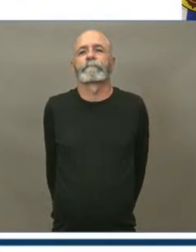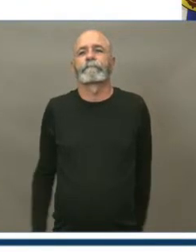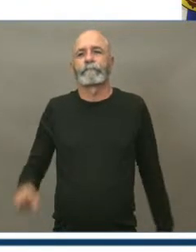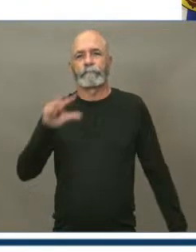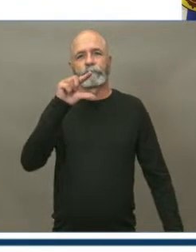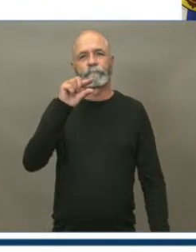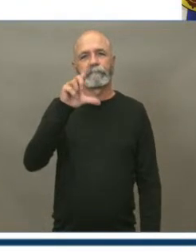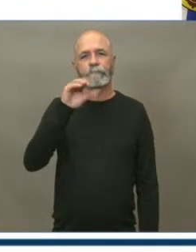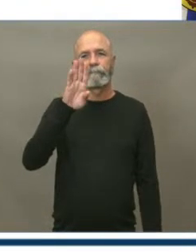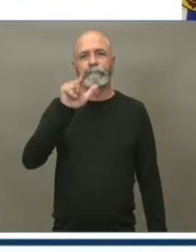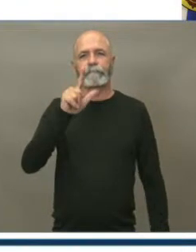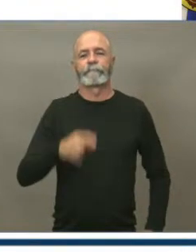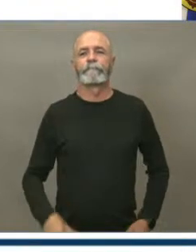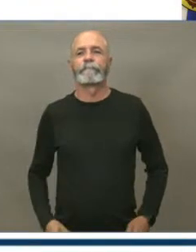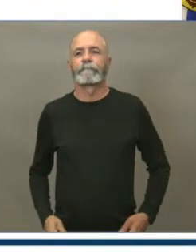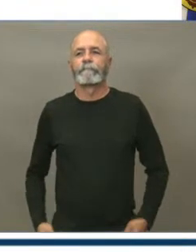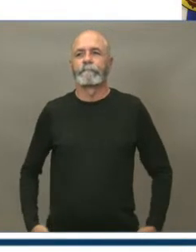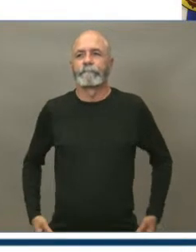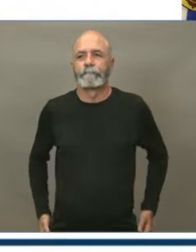ahead, Jesse.